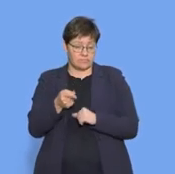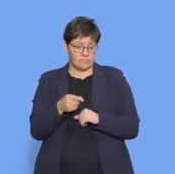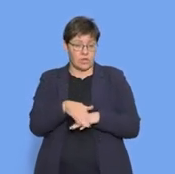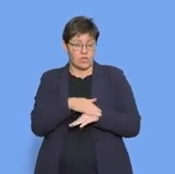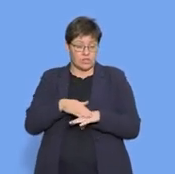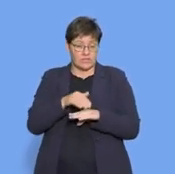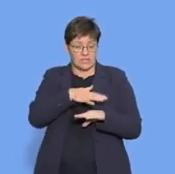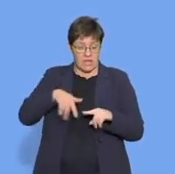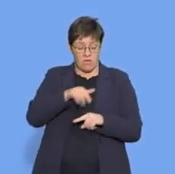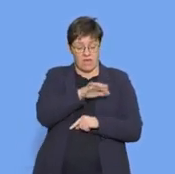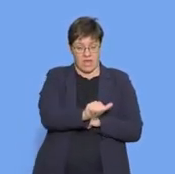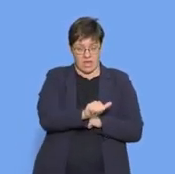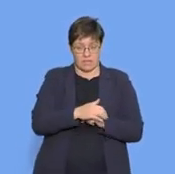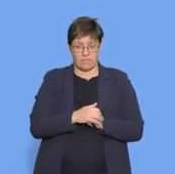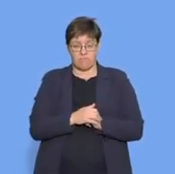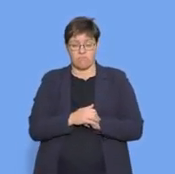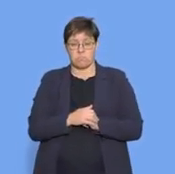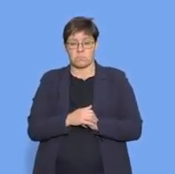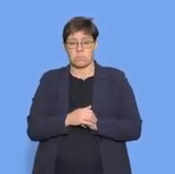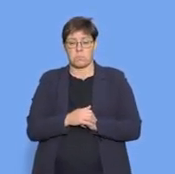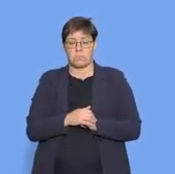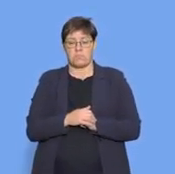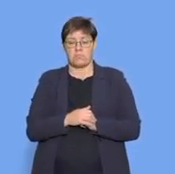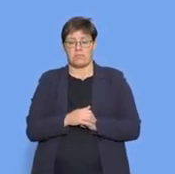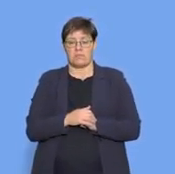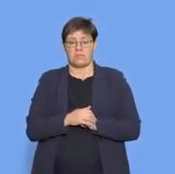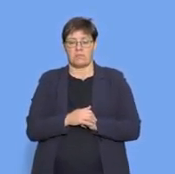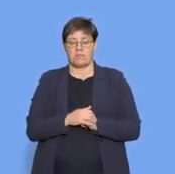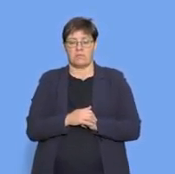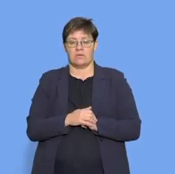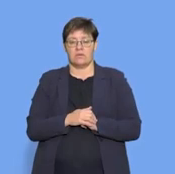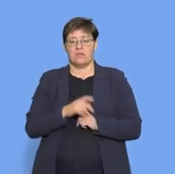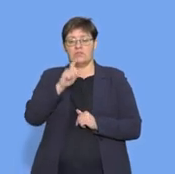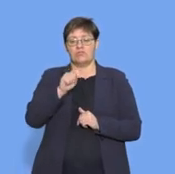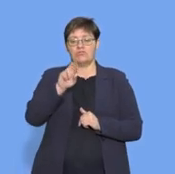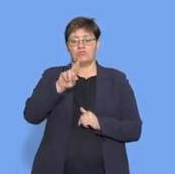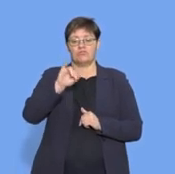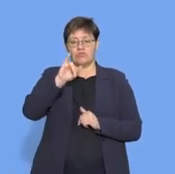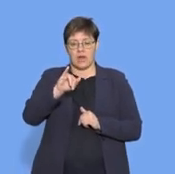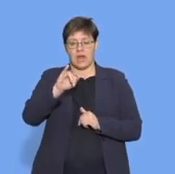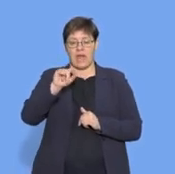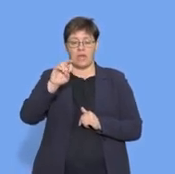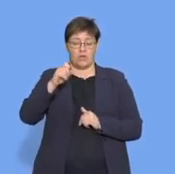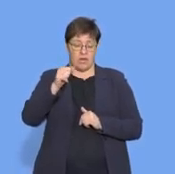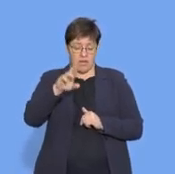to calculate the surface area of a, sorry, this is supposed to say triangular